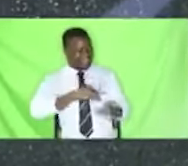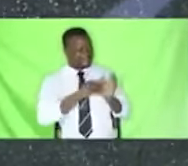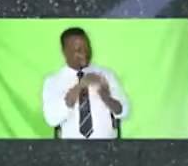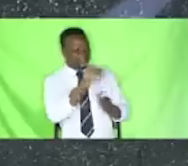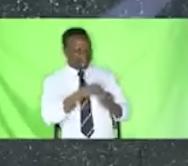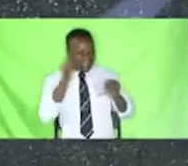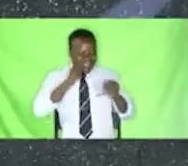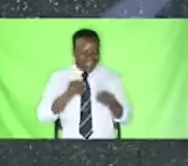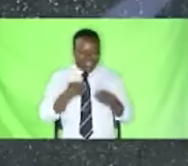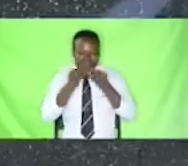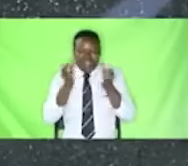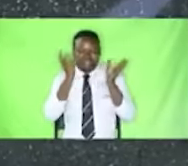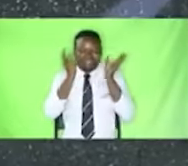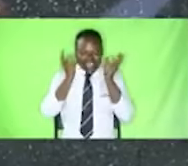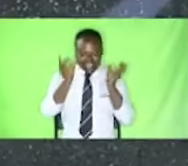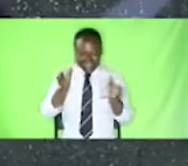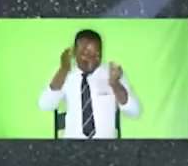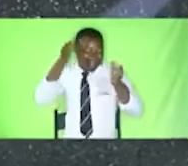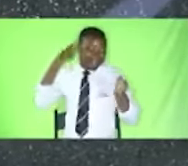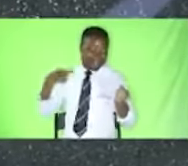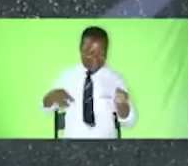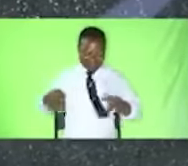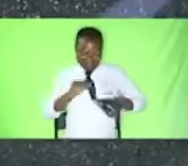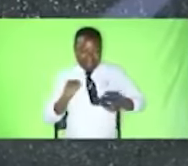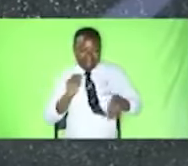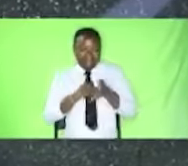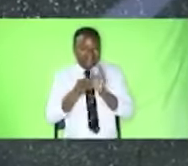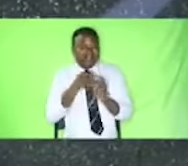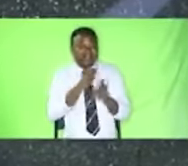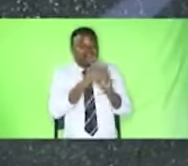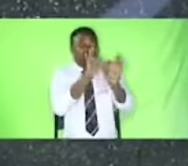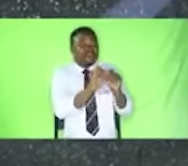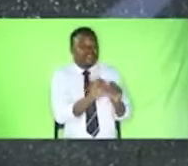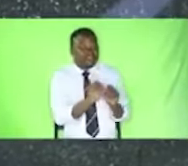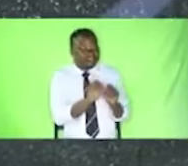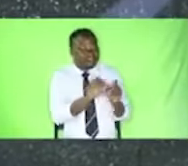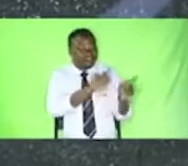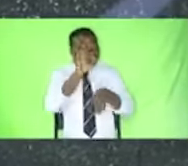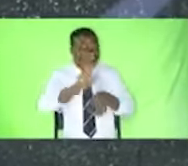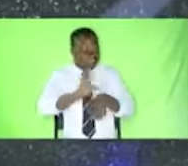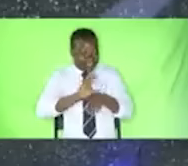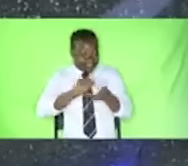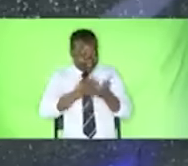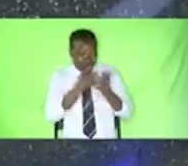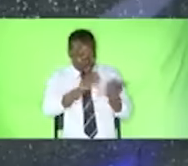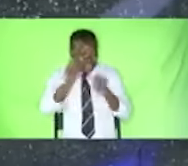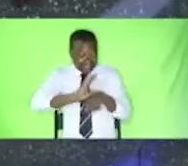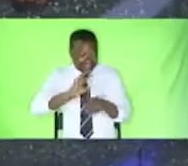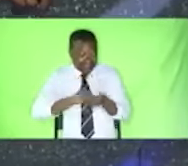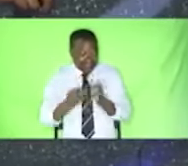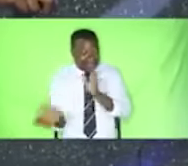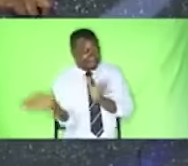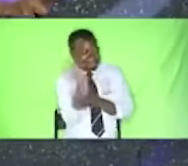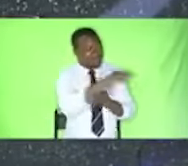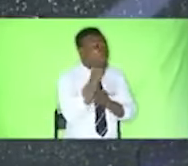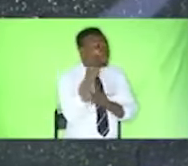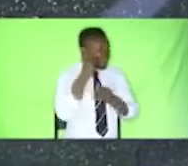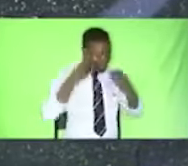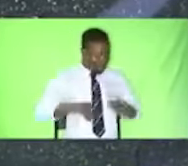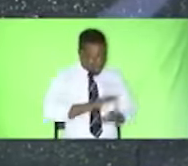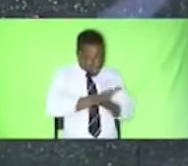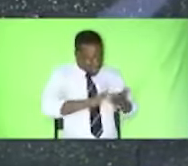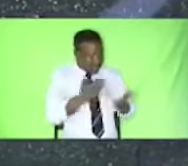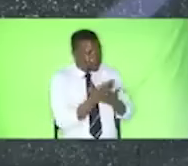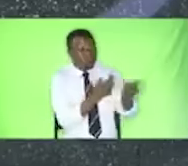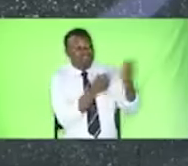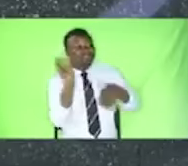church. If she has to be in church, she has to go back and dress well and come to church. And